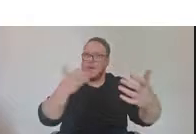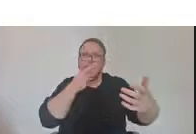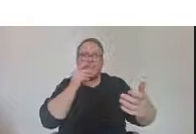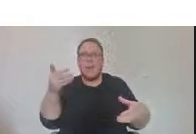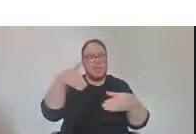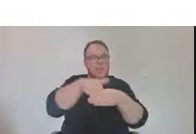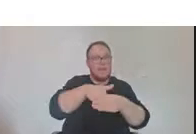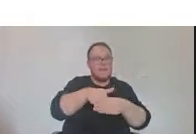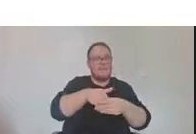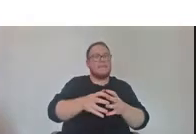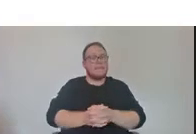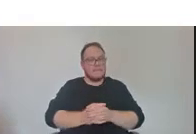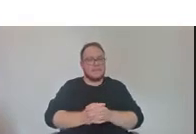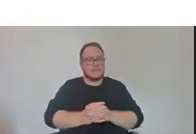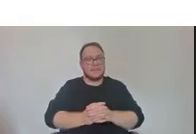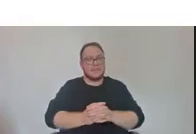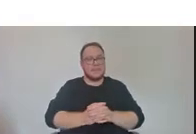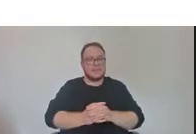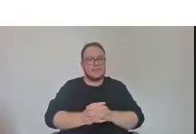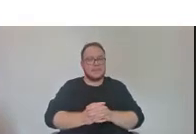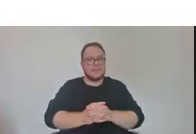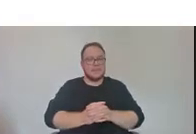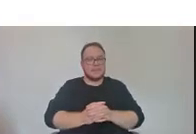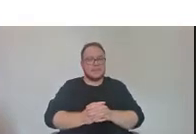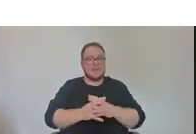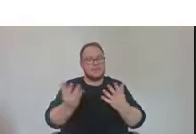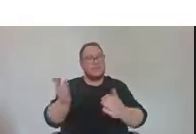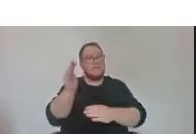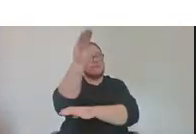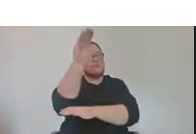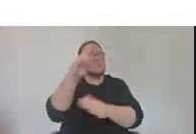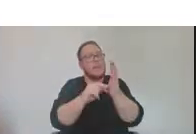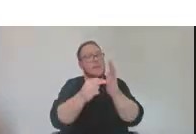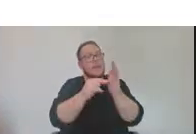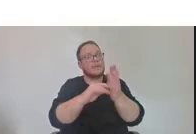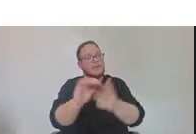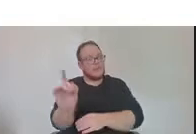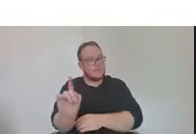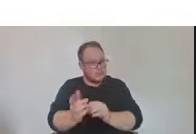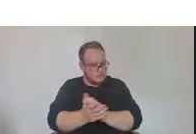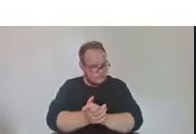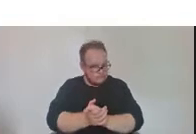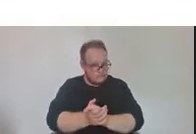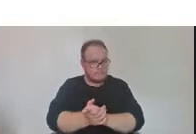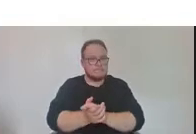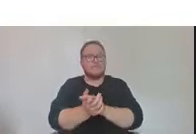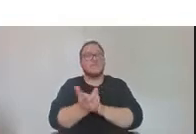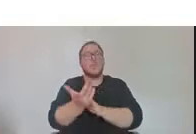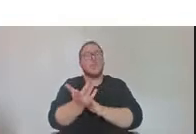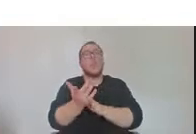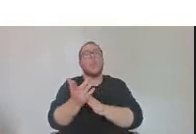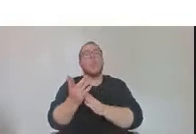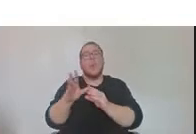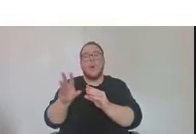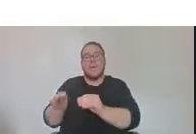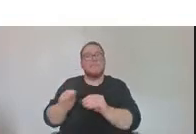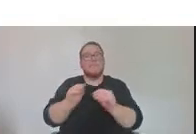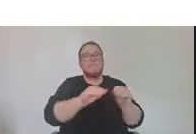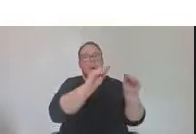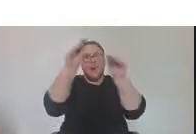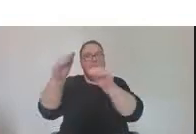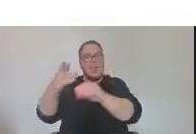forward. Next slide, please. So future plans, we will be continuing with the mobile vaccination programme. Obviously, I